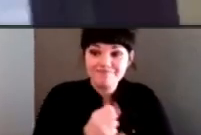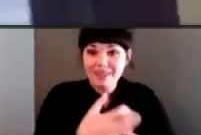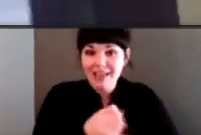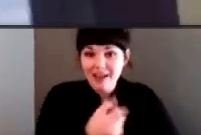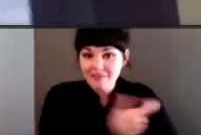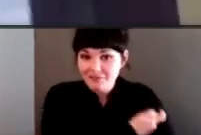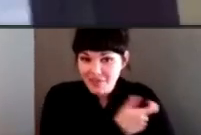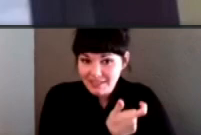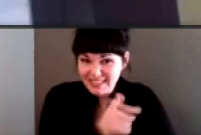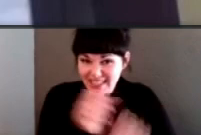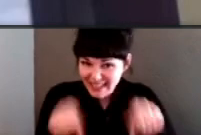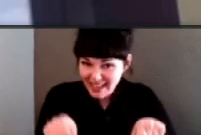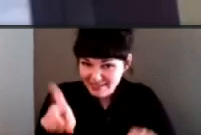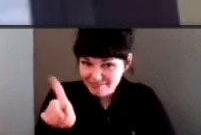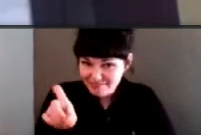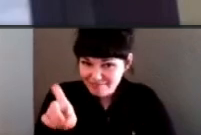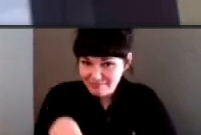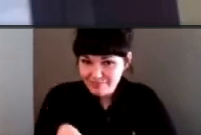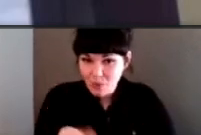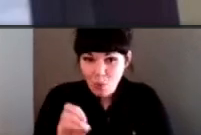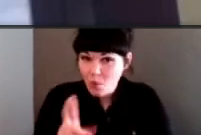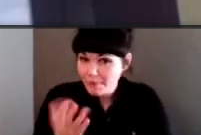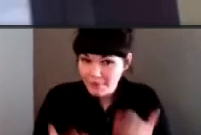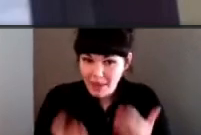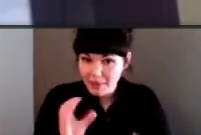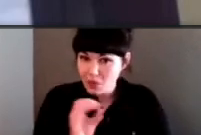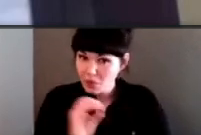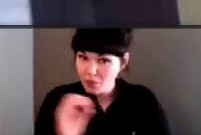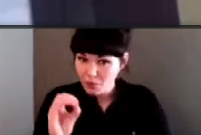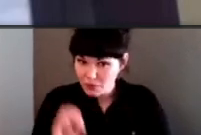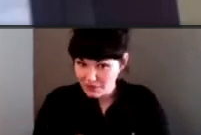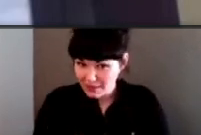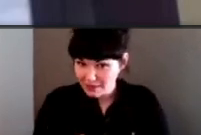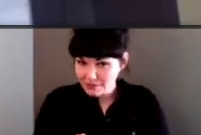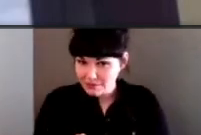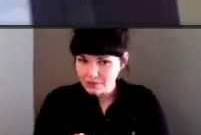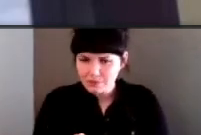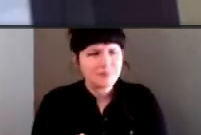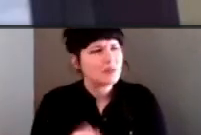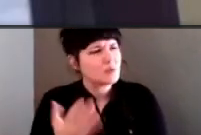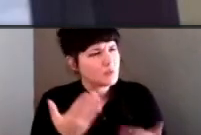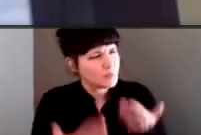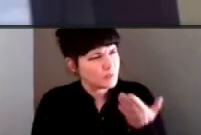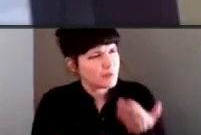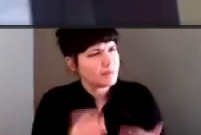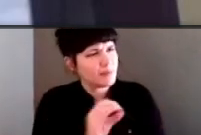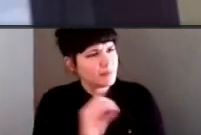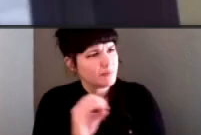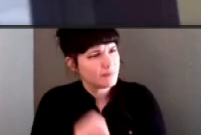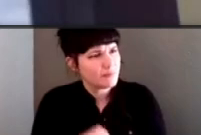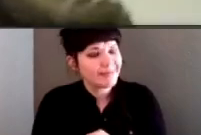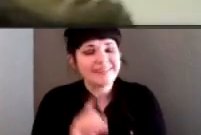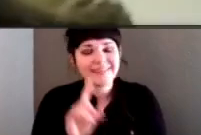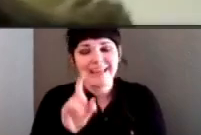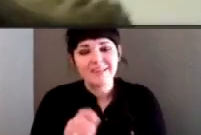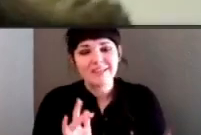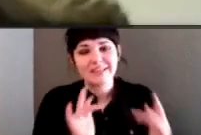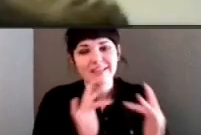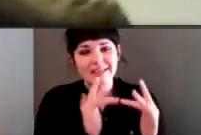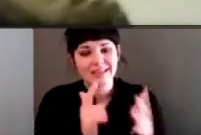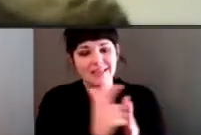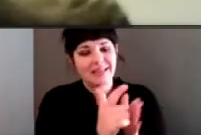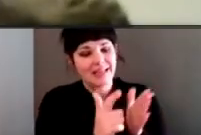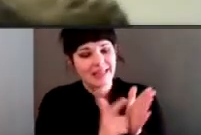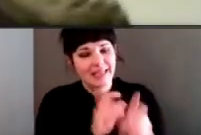Probably the percentage, I need to check with our legal counsel based upon FERPA laws of